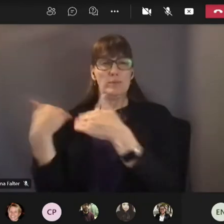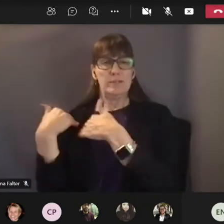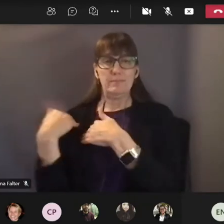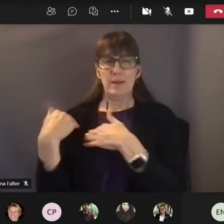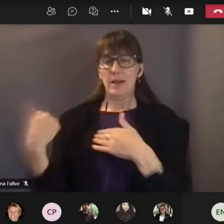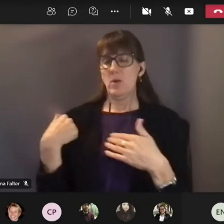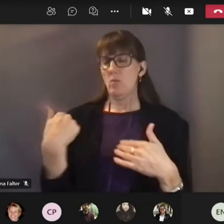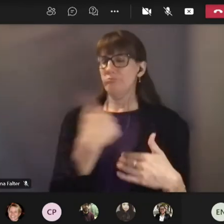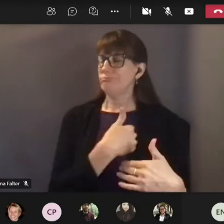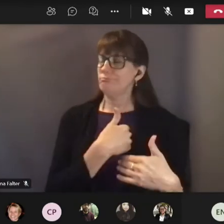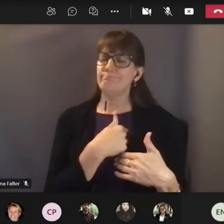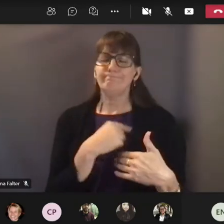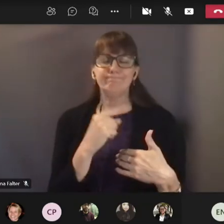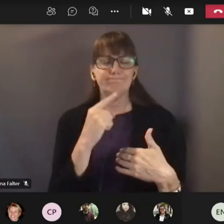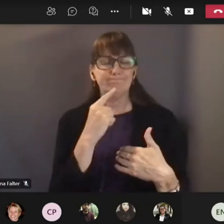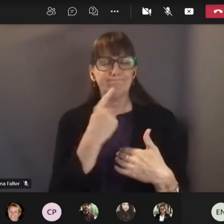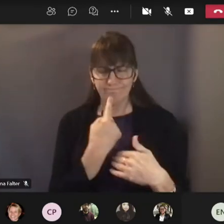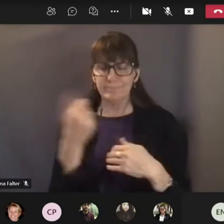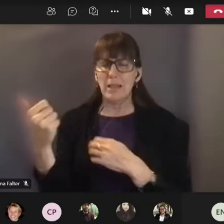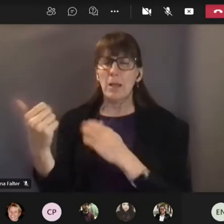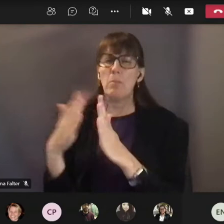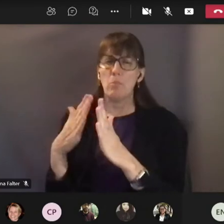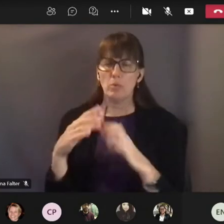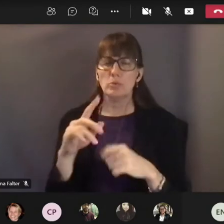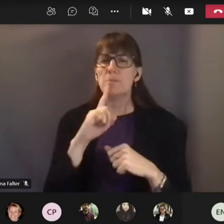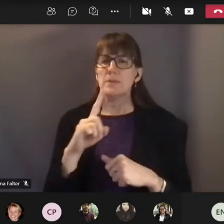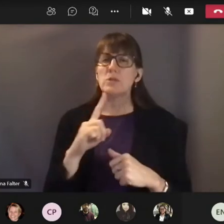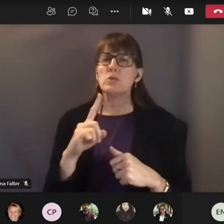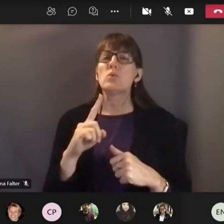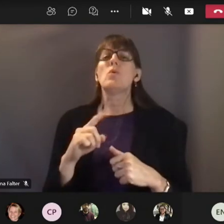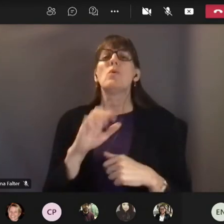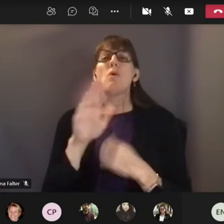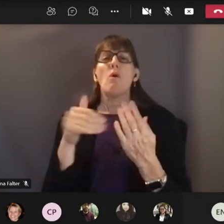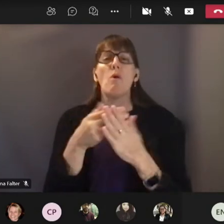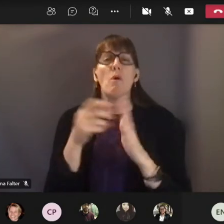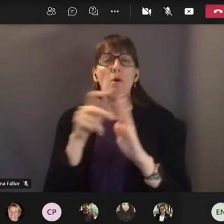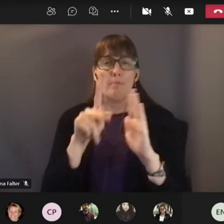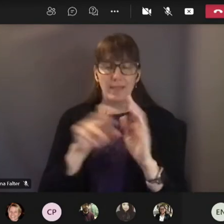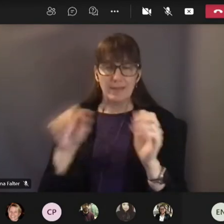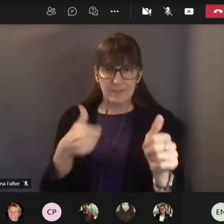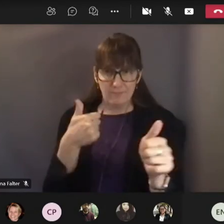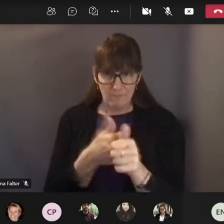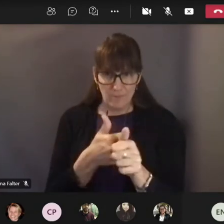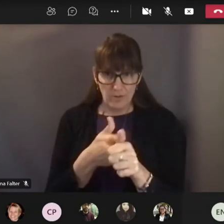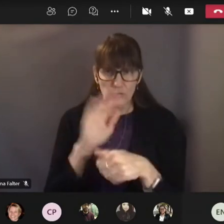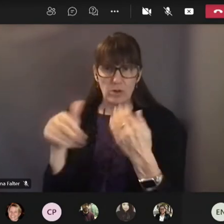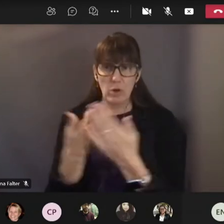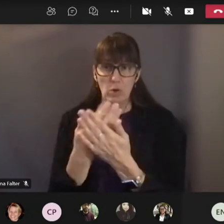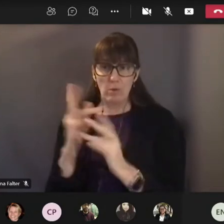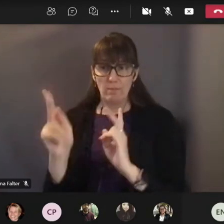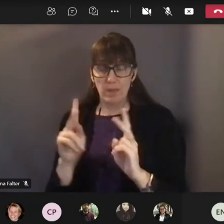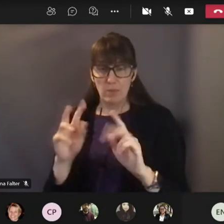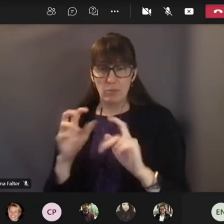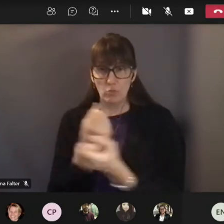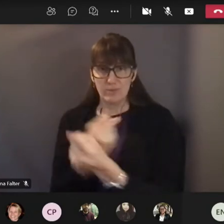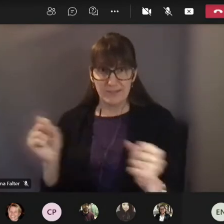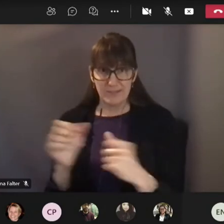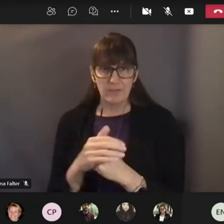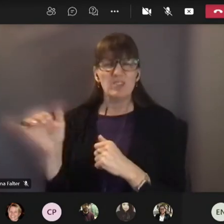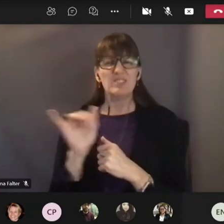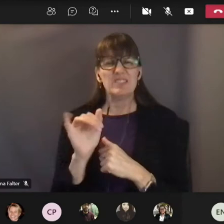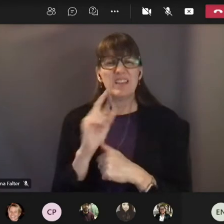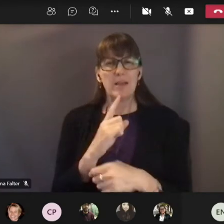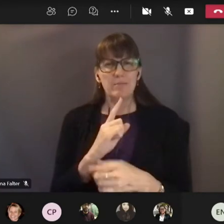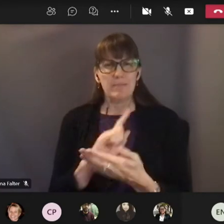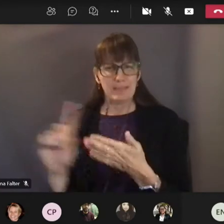best practices in protection and mitigation are followed. So similar to last week, in our town hall, we will work to answer